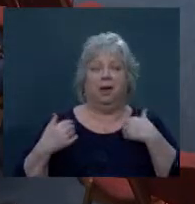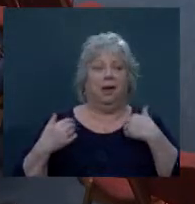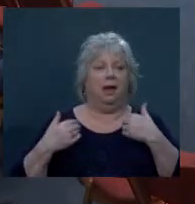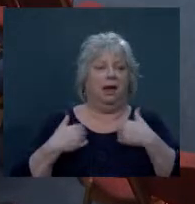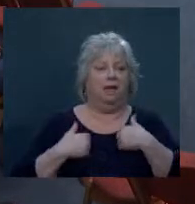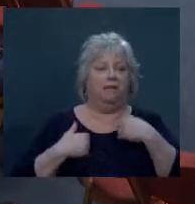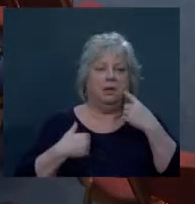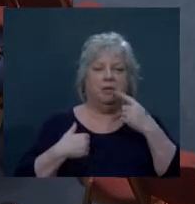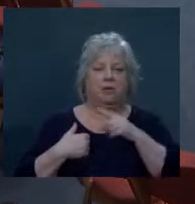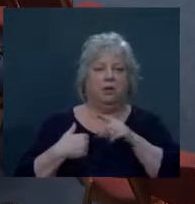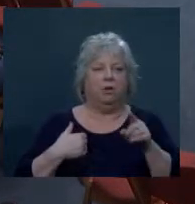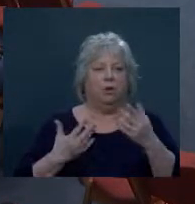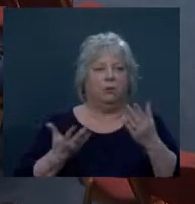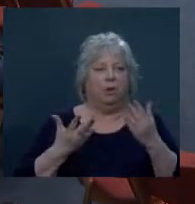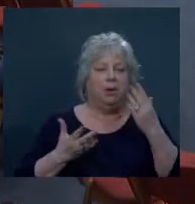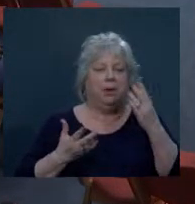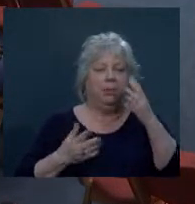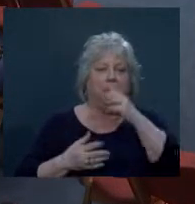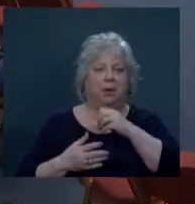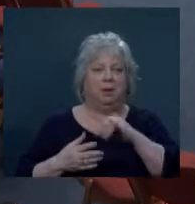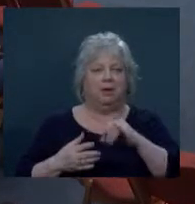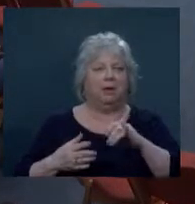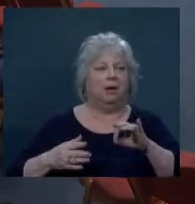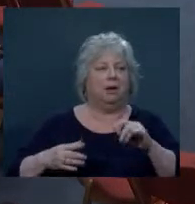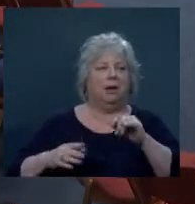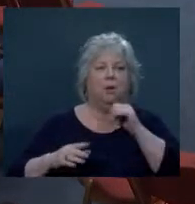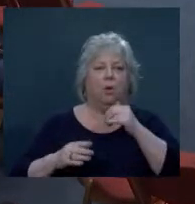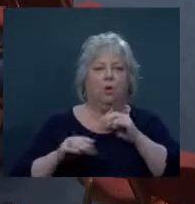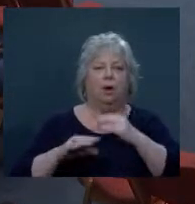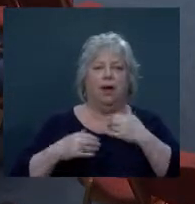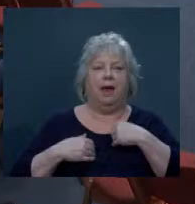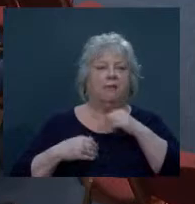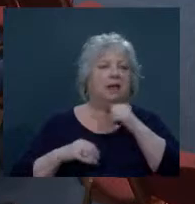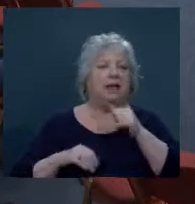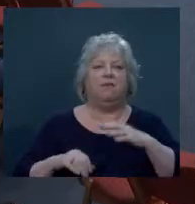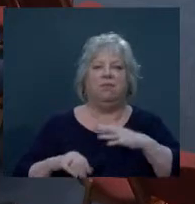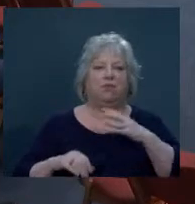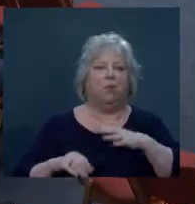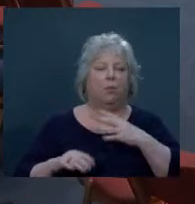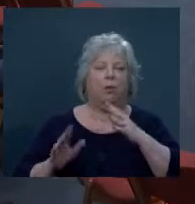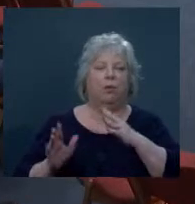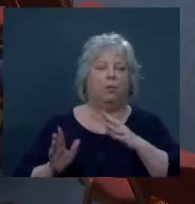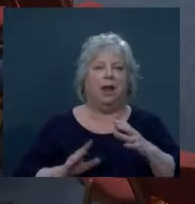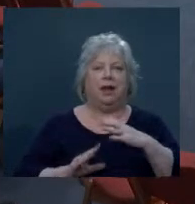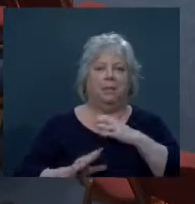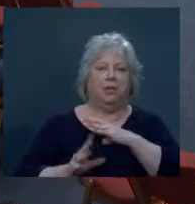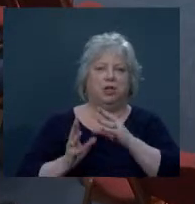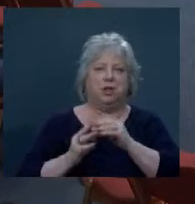is for those of you that might have missed it, there's not going to be an informal planning commission meeting in a couple of weeks.